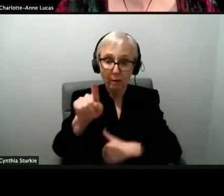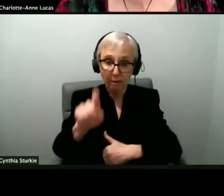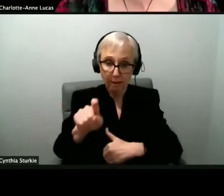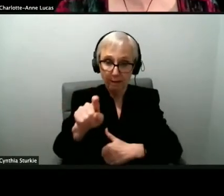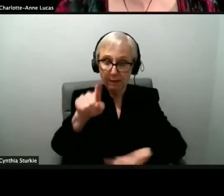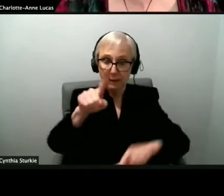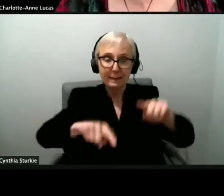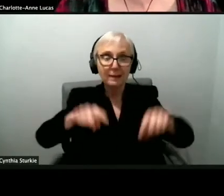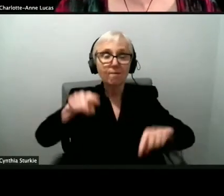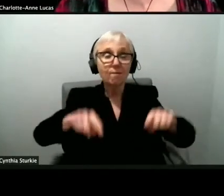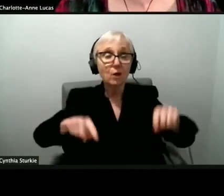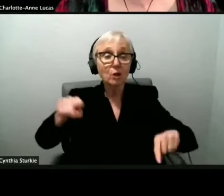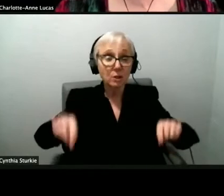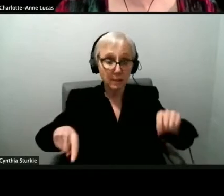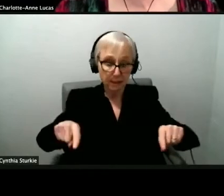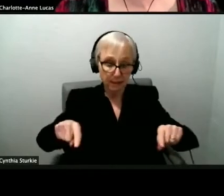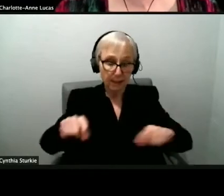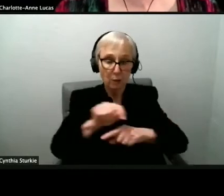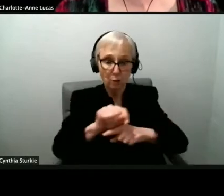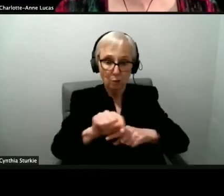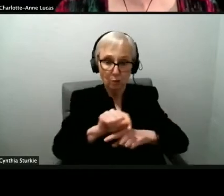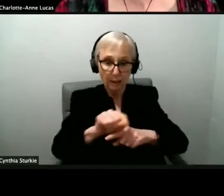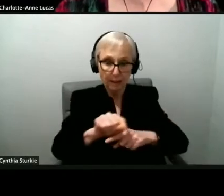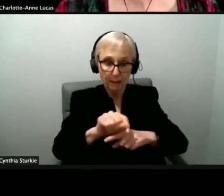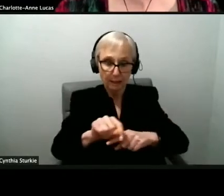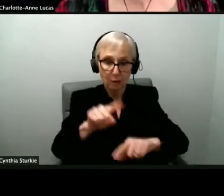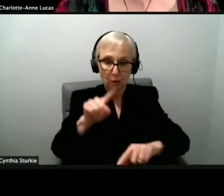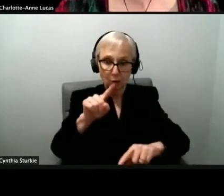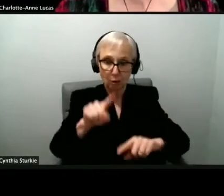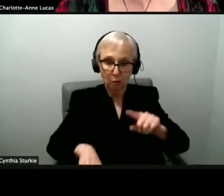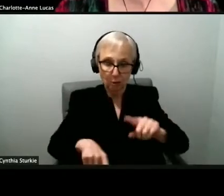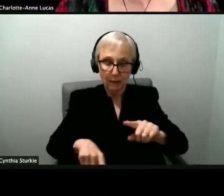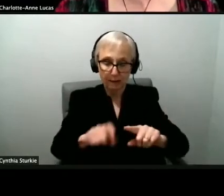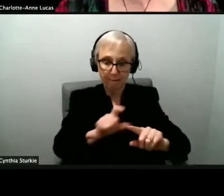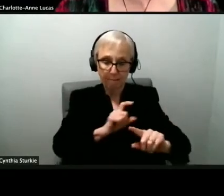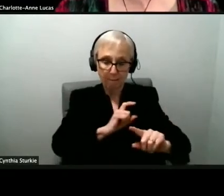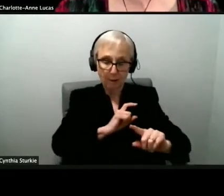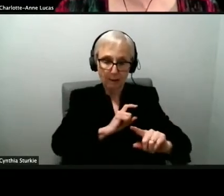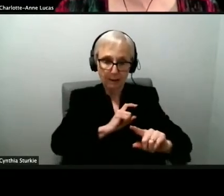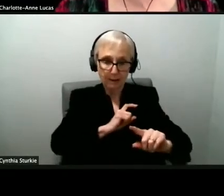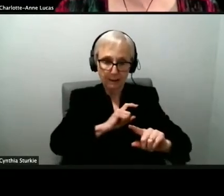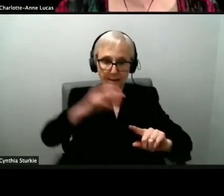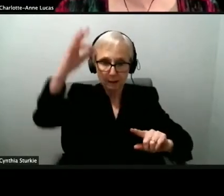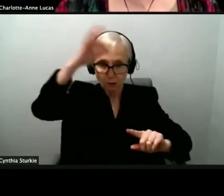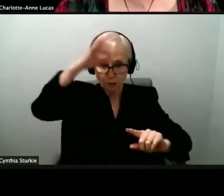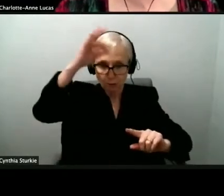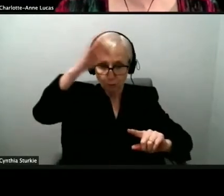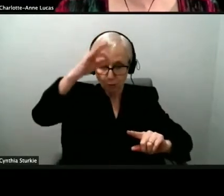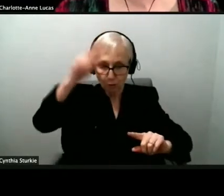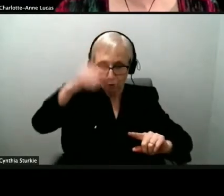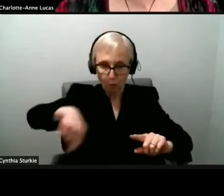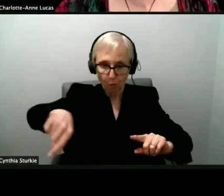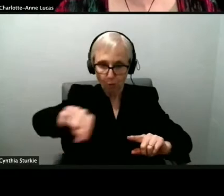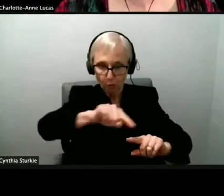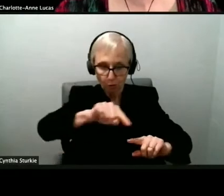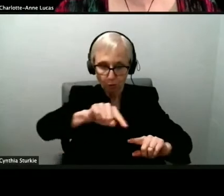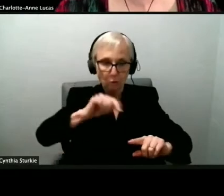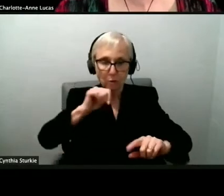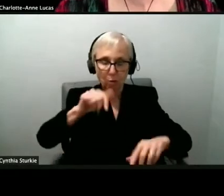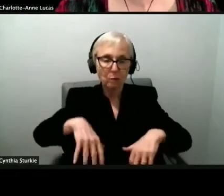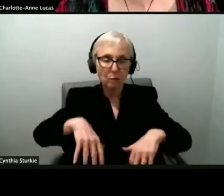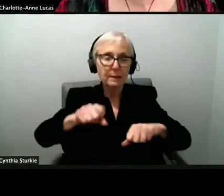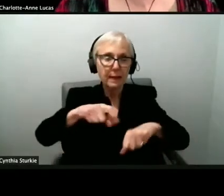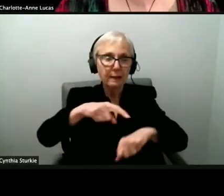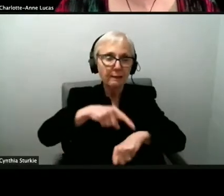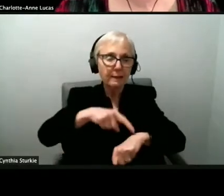diversity training. I feel that you can't have people policing you that don't know you, don't take the time to get to know